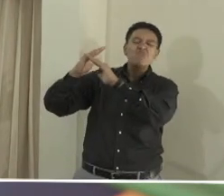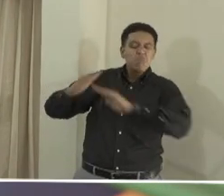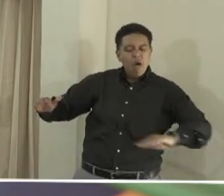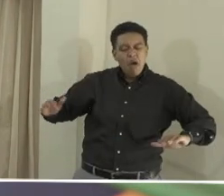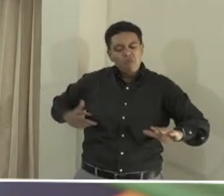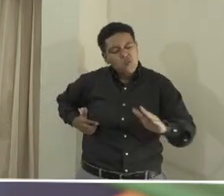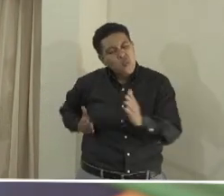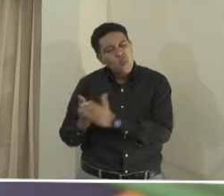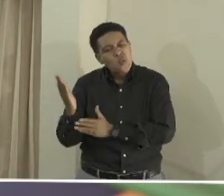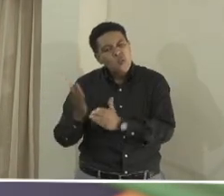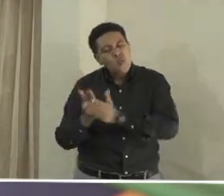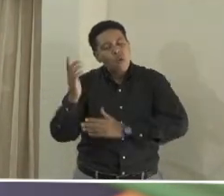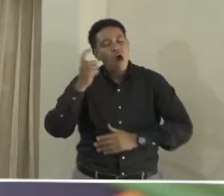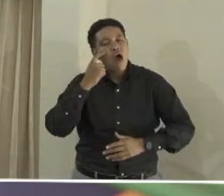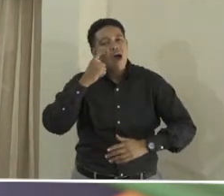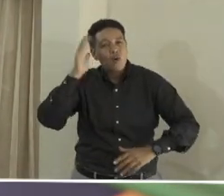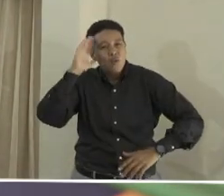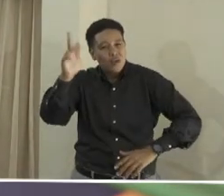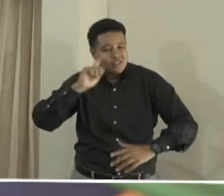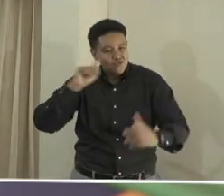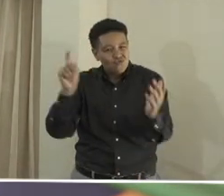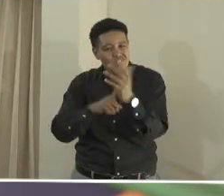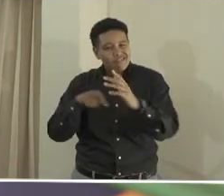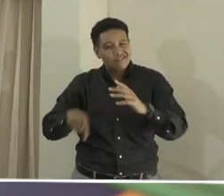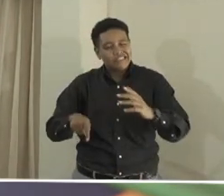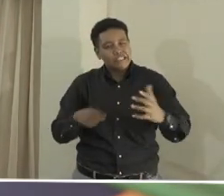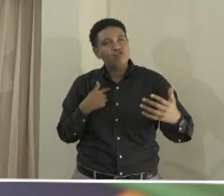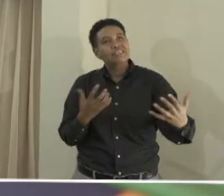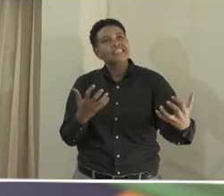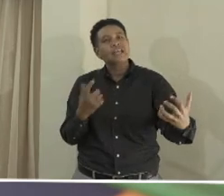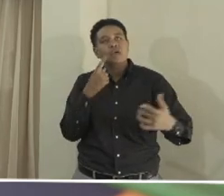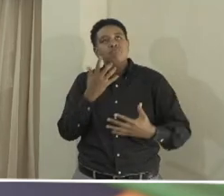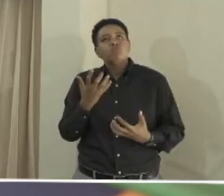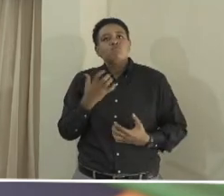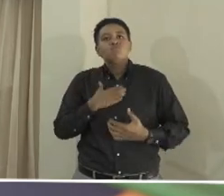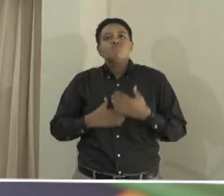stop us to realize this desired